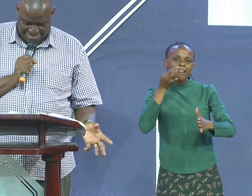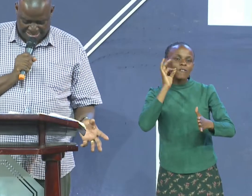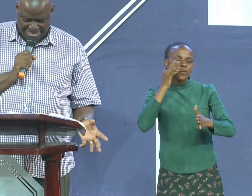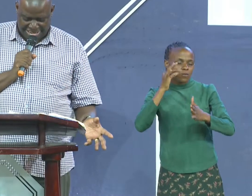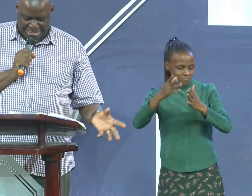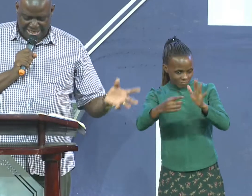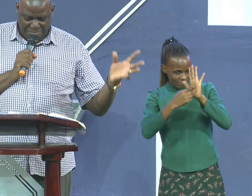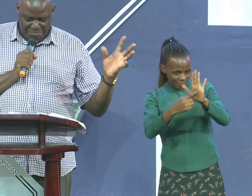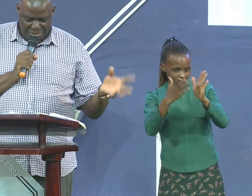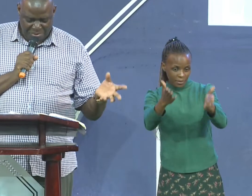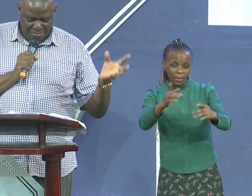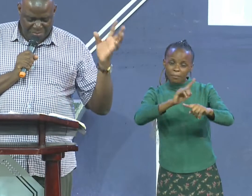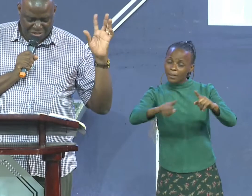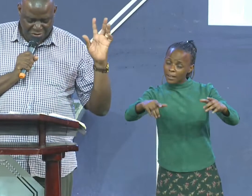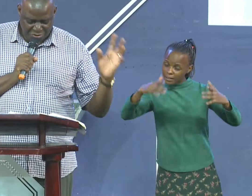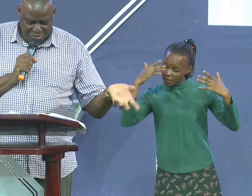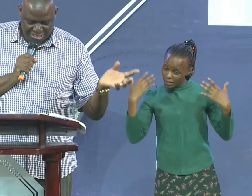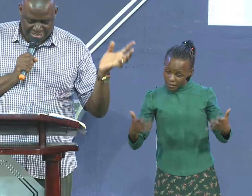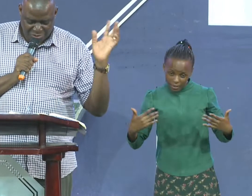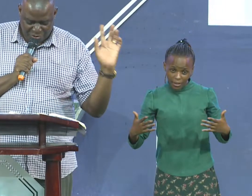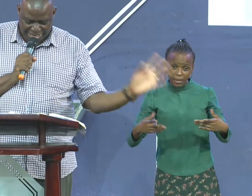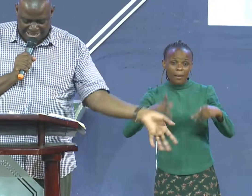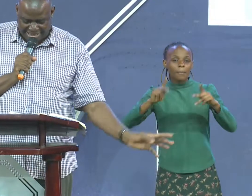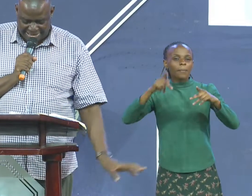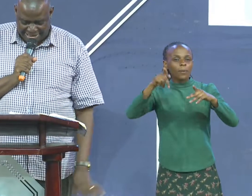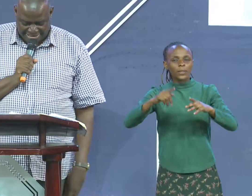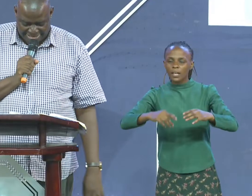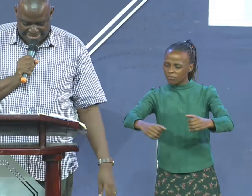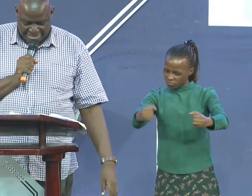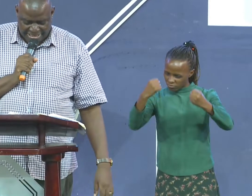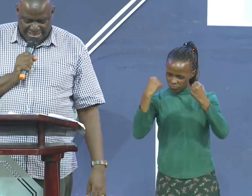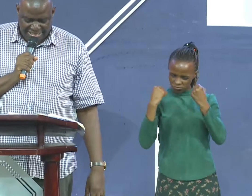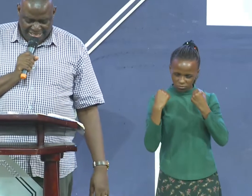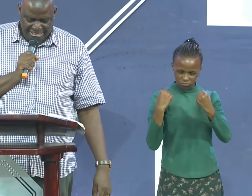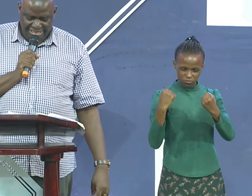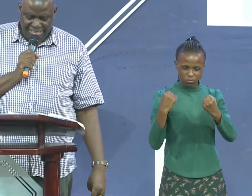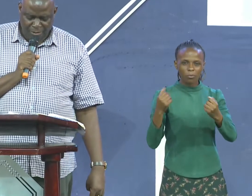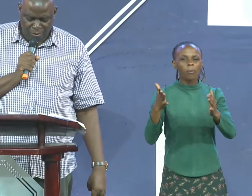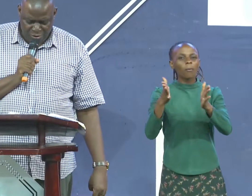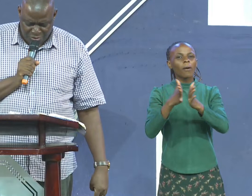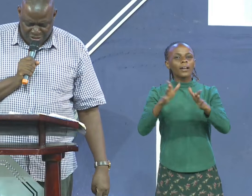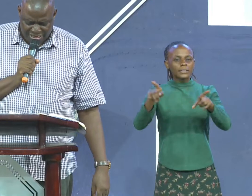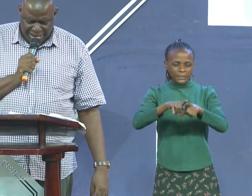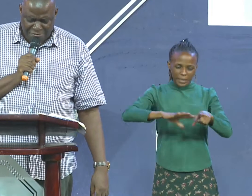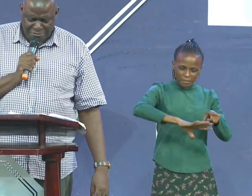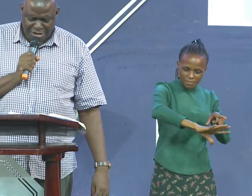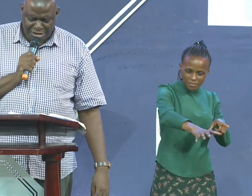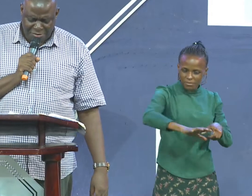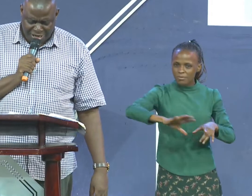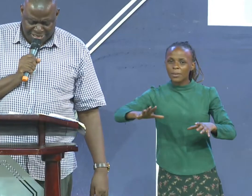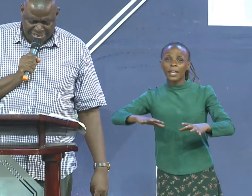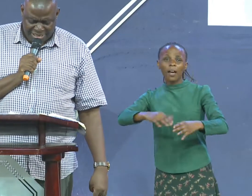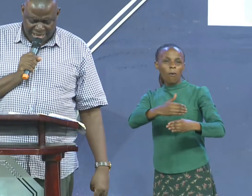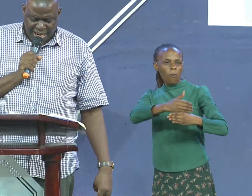Nevertheless, the people be strong that dwell in that land. The cities are walled and